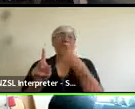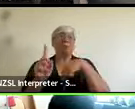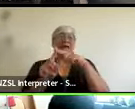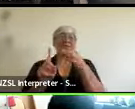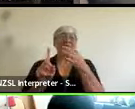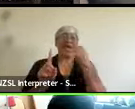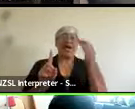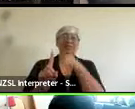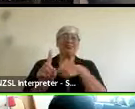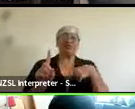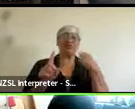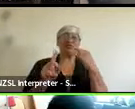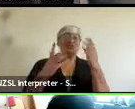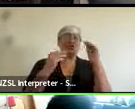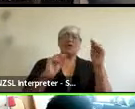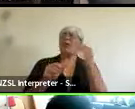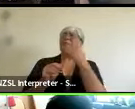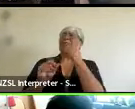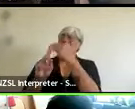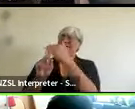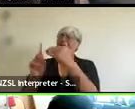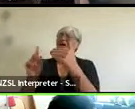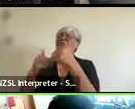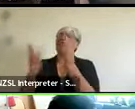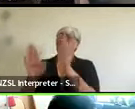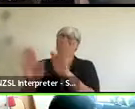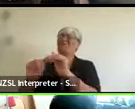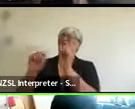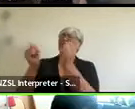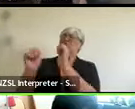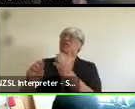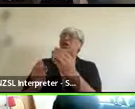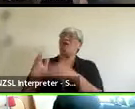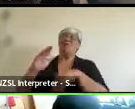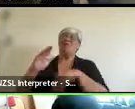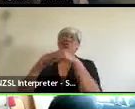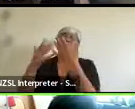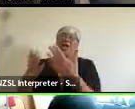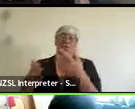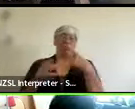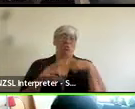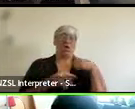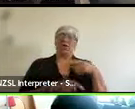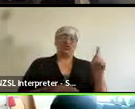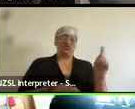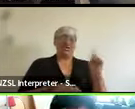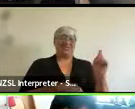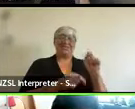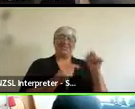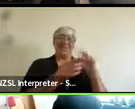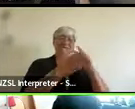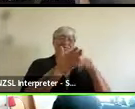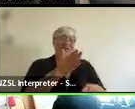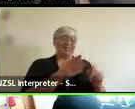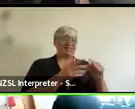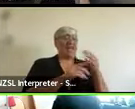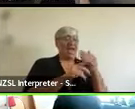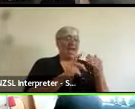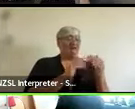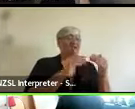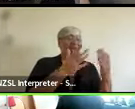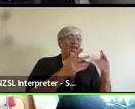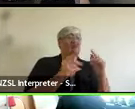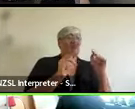caseworker to increase the half days to full days, as she believed the transition plan had an expiry